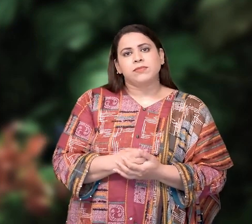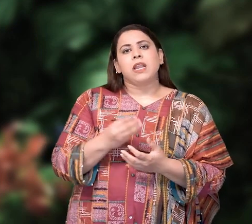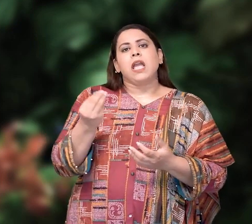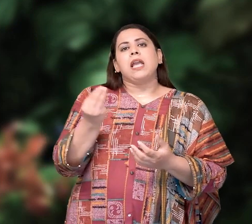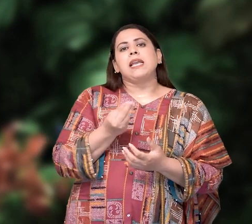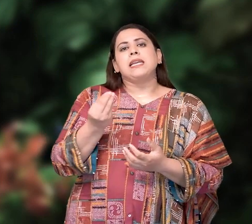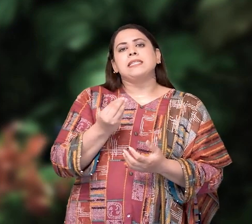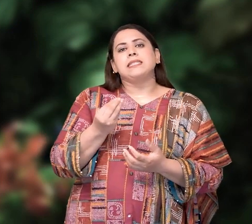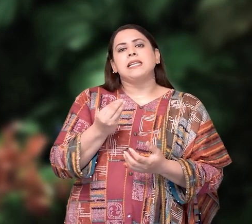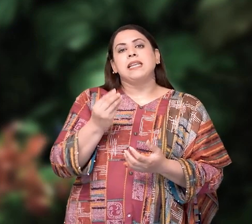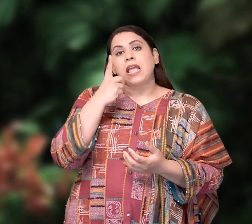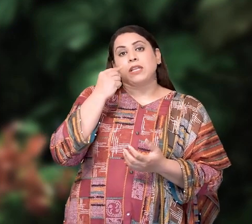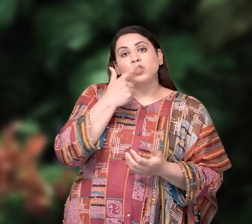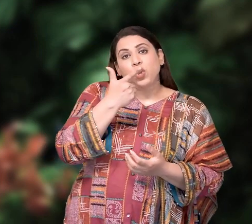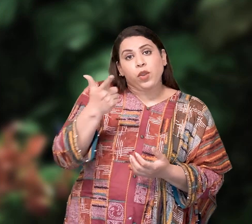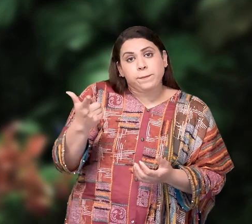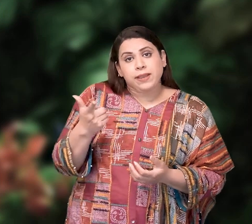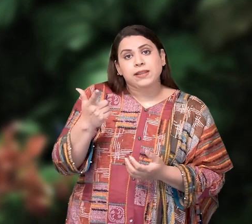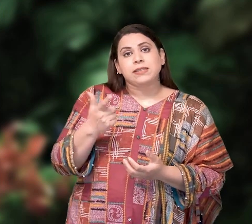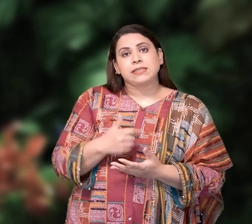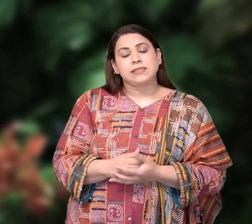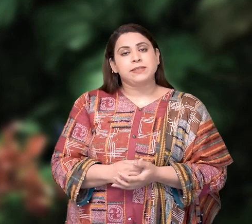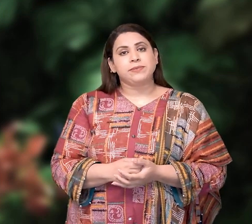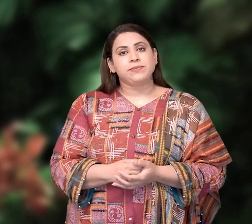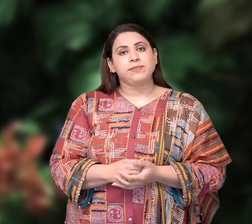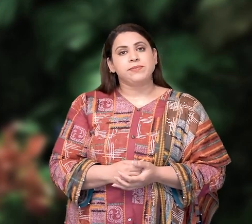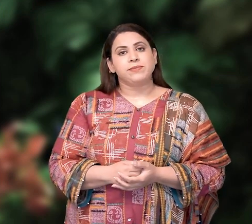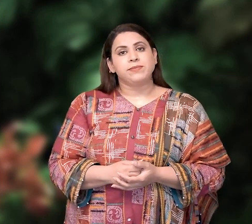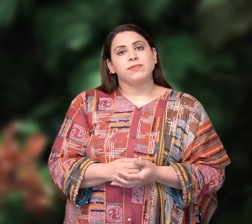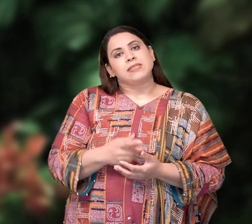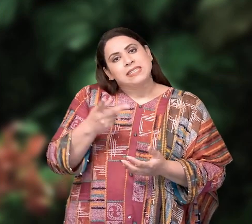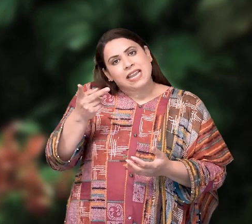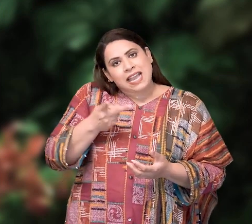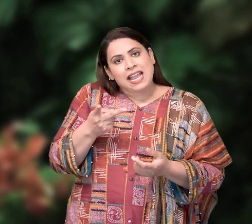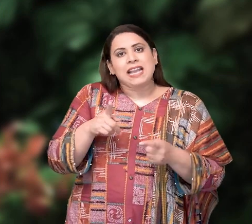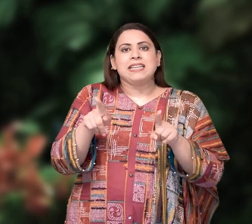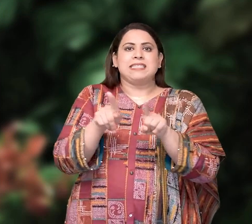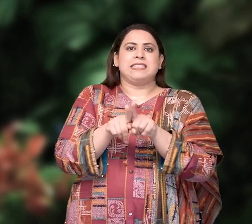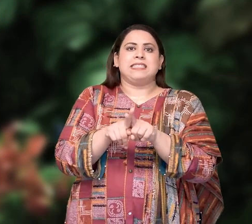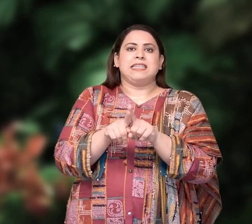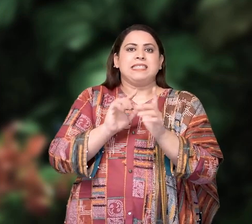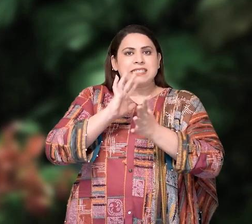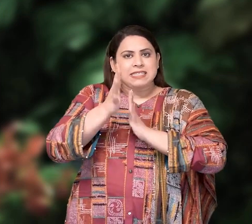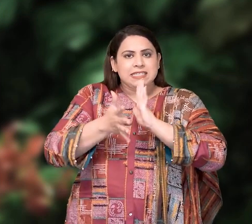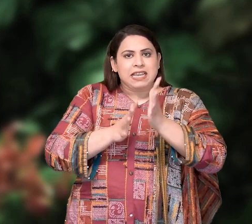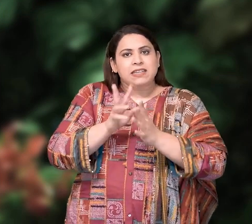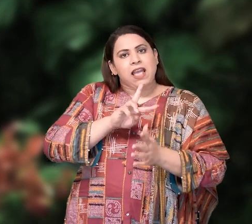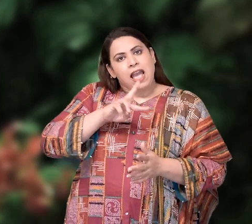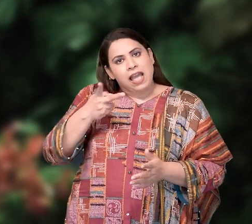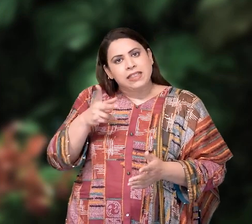that humanities are as important as science and